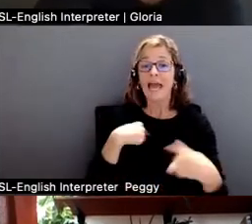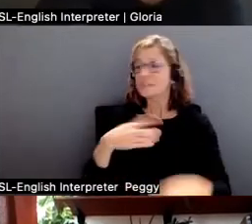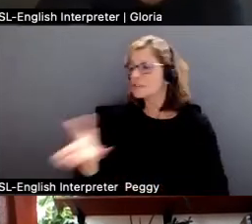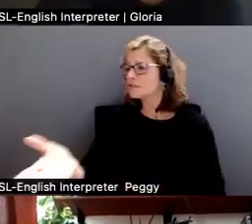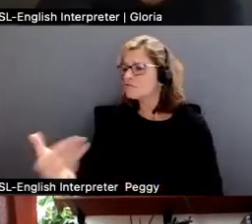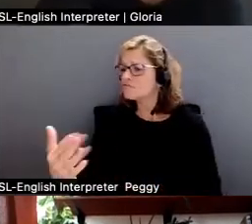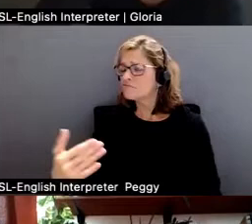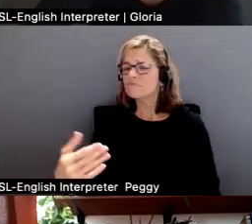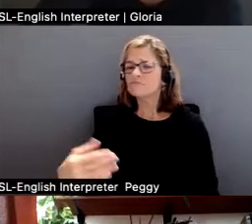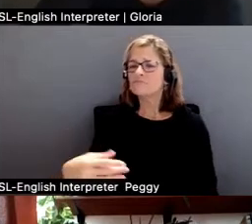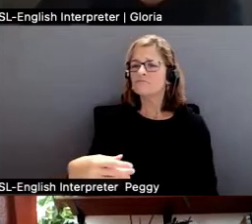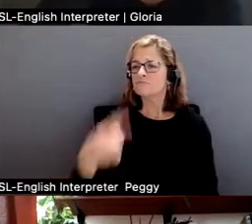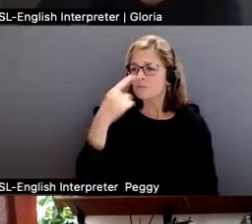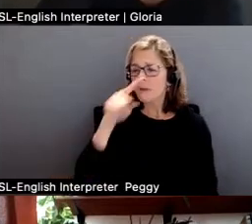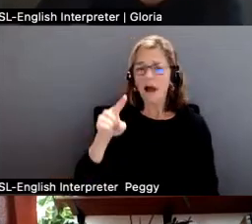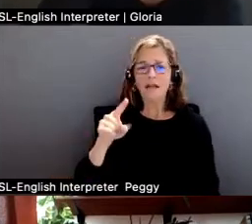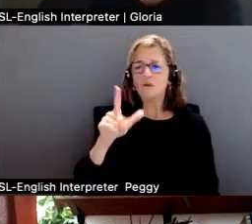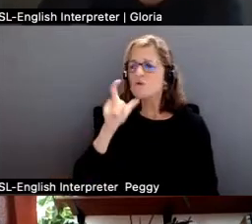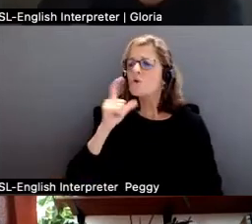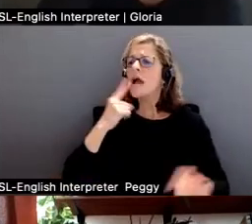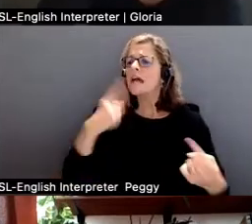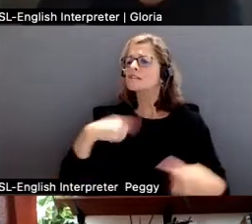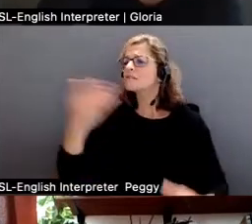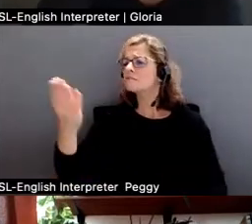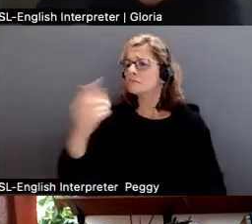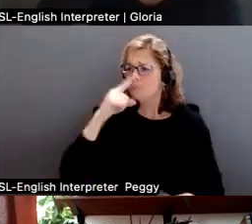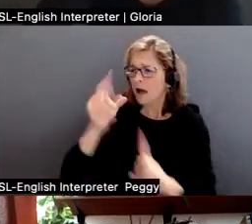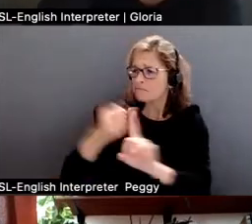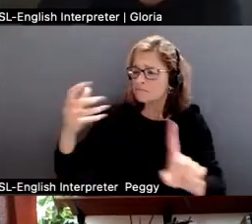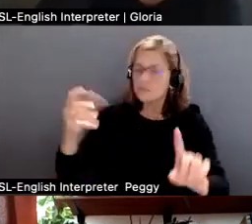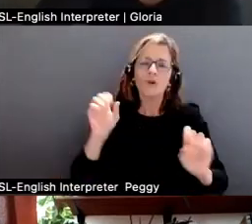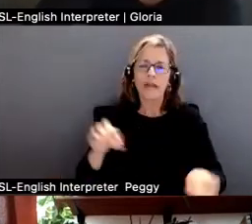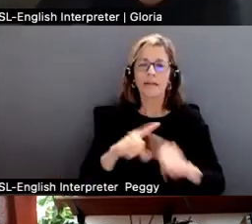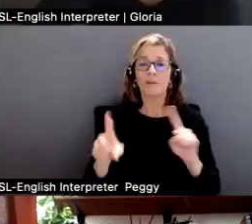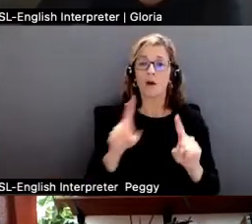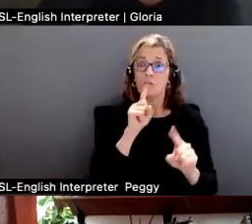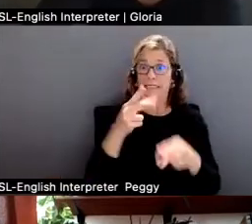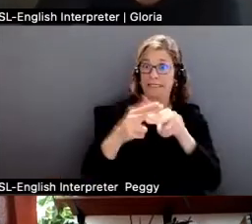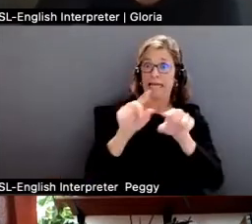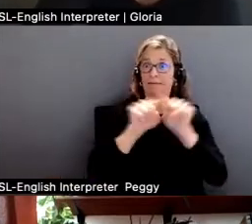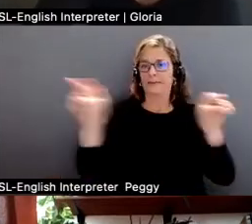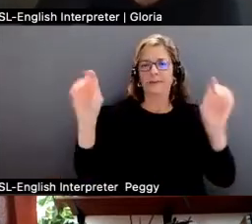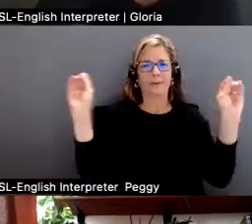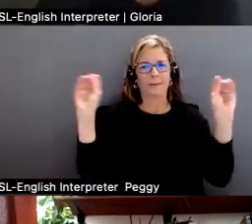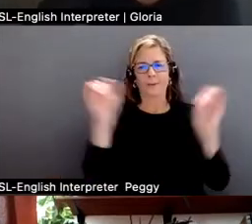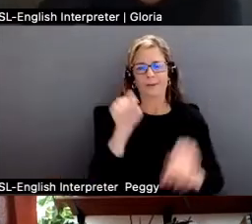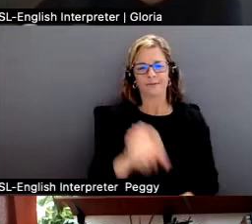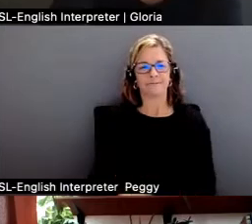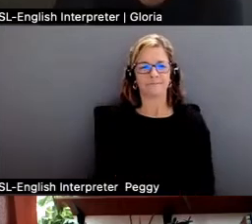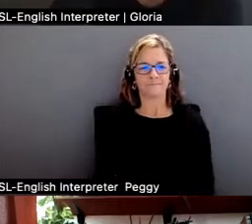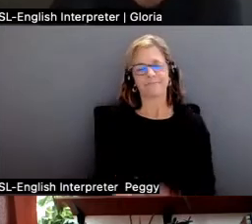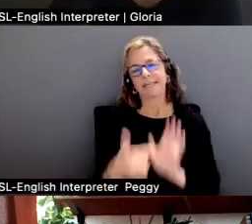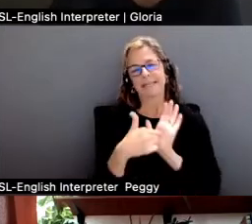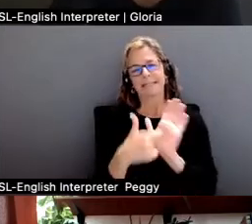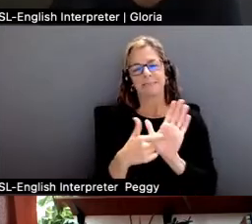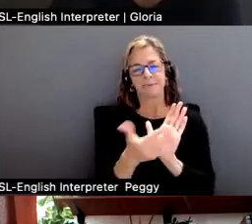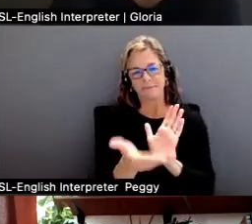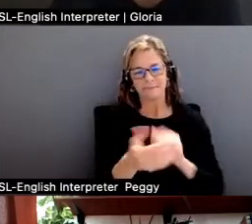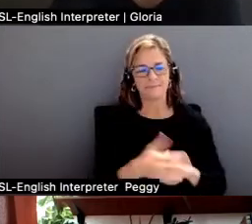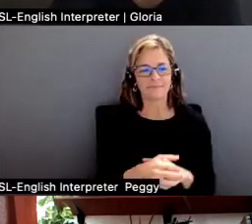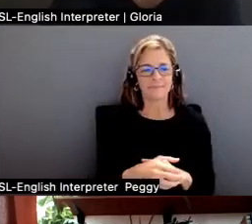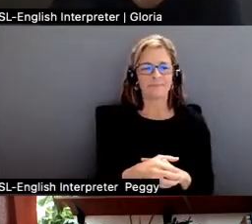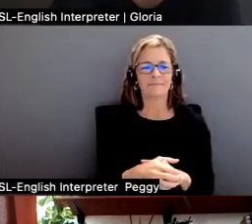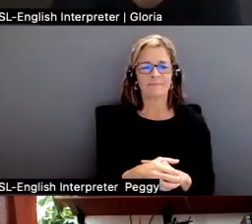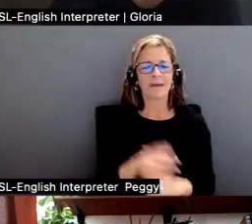up and explain it. So I'll just show you a couple here. This is one that I think would be nice